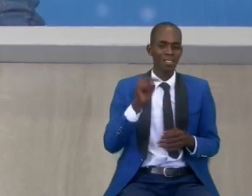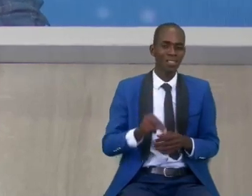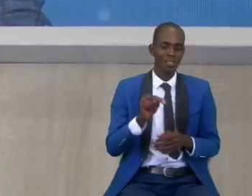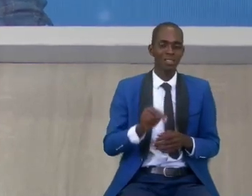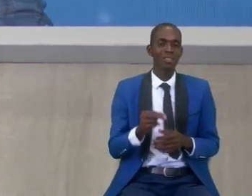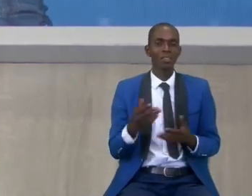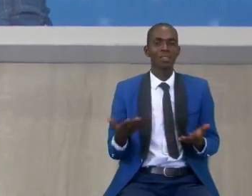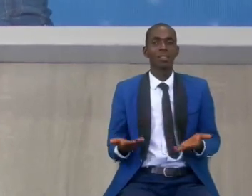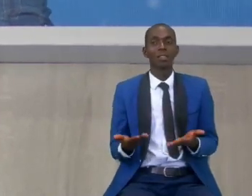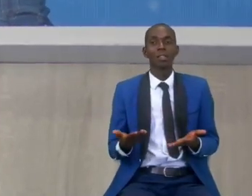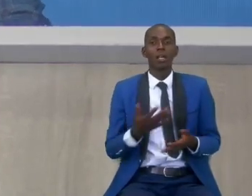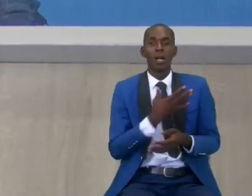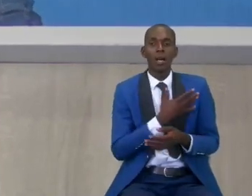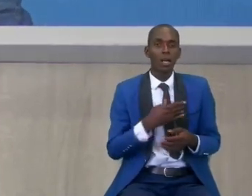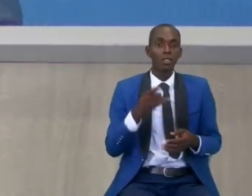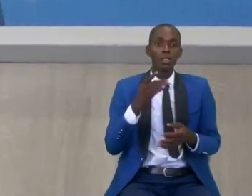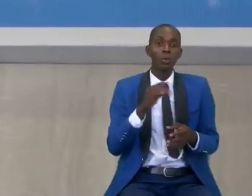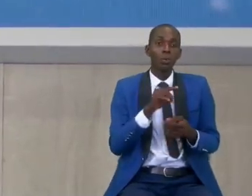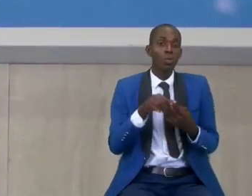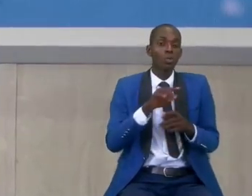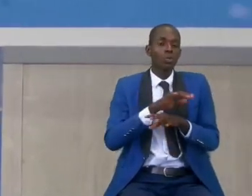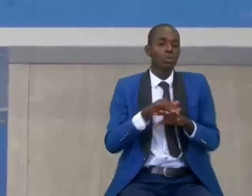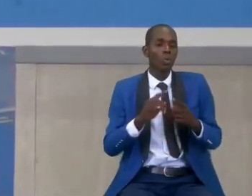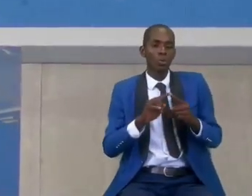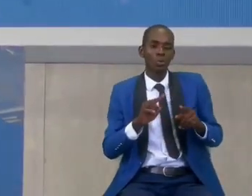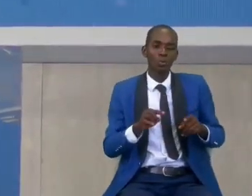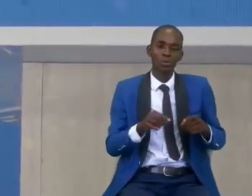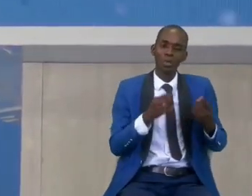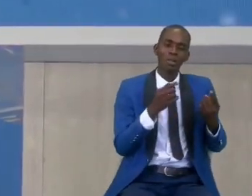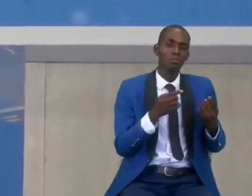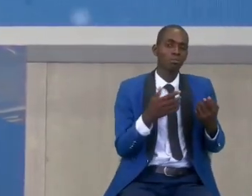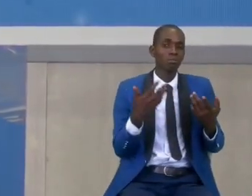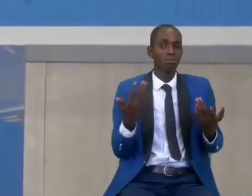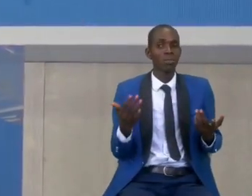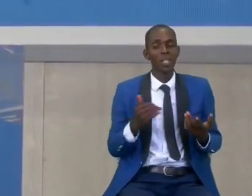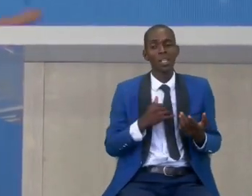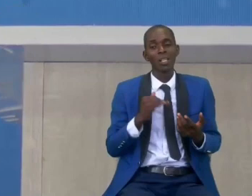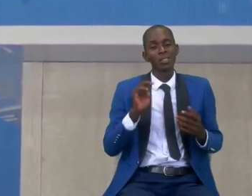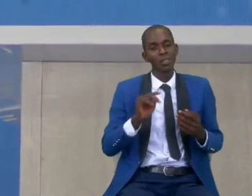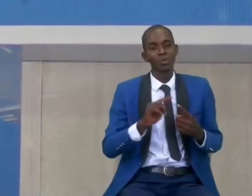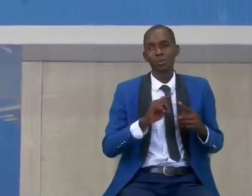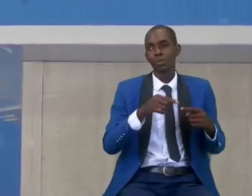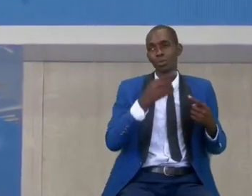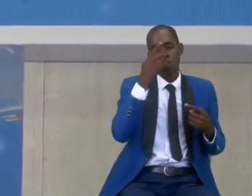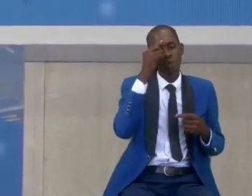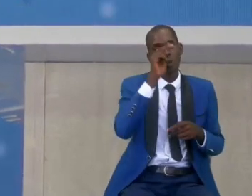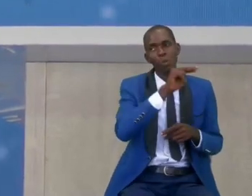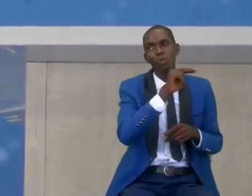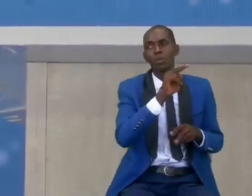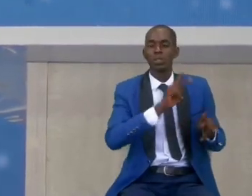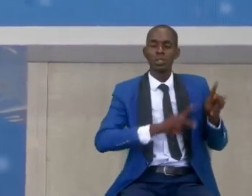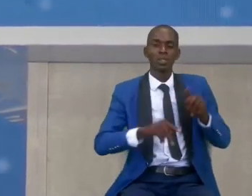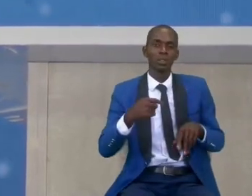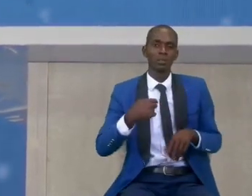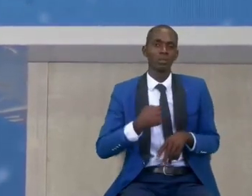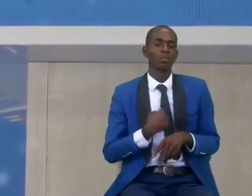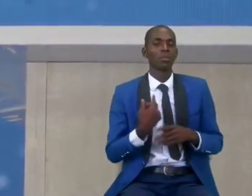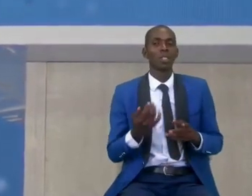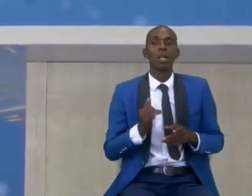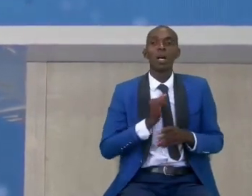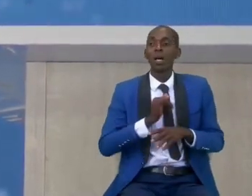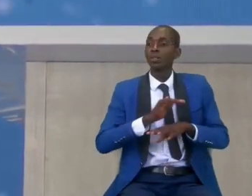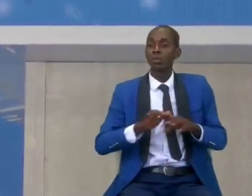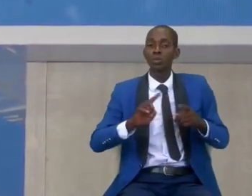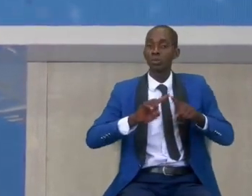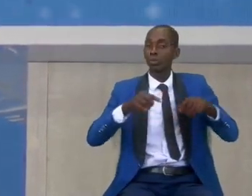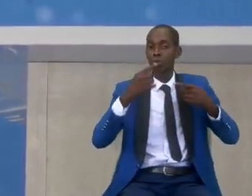have to because I'm needed there. I don't want to go to class, but I will go because I'm needed there. I don't want to go to the market, but I will